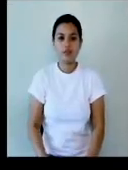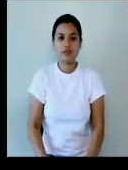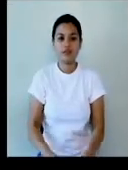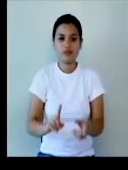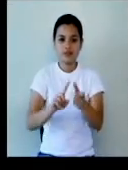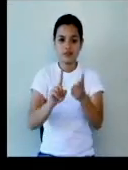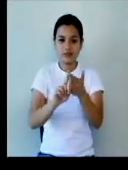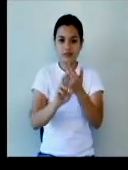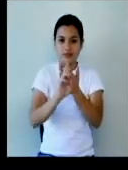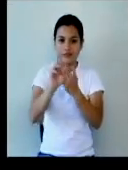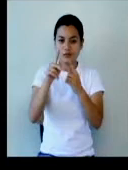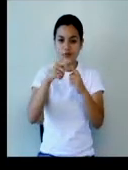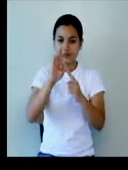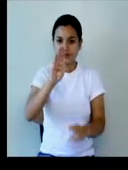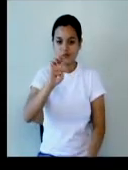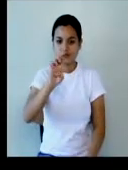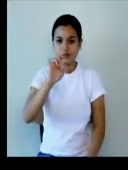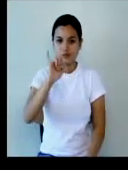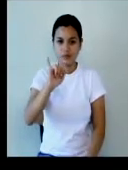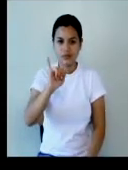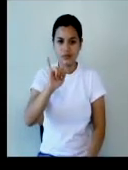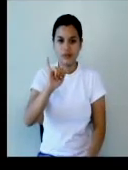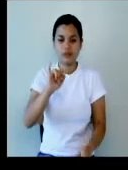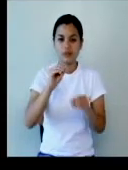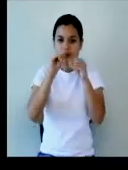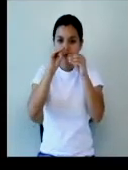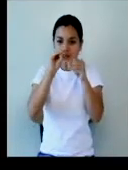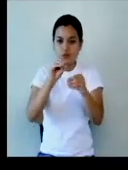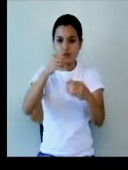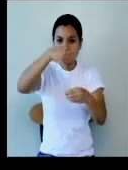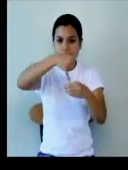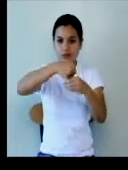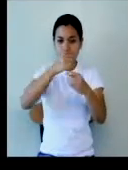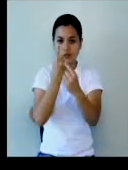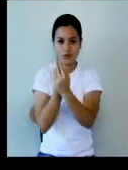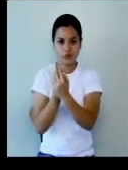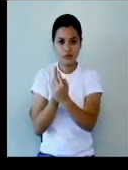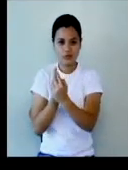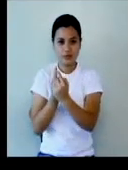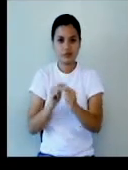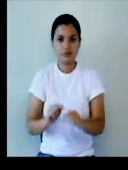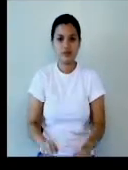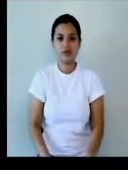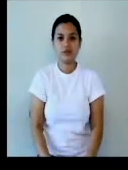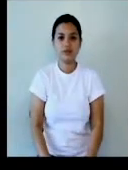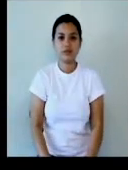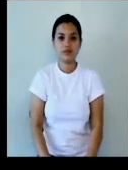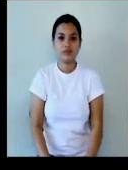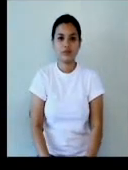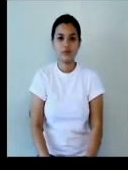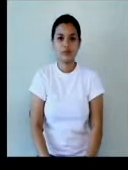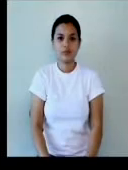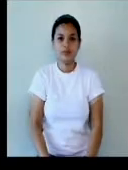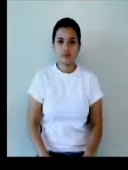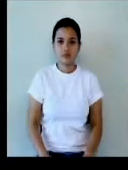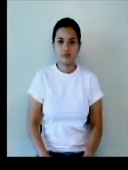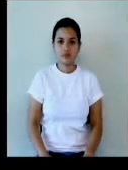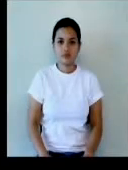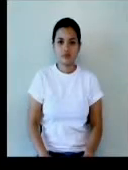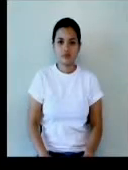8. Go back to the BEIs and have the BEI chairman apply indelible ink on your right forefingernail.